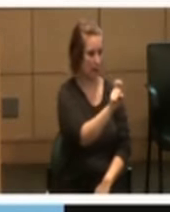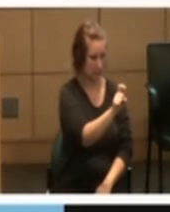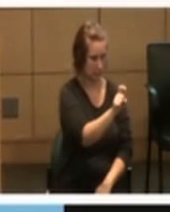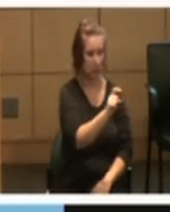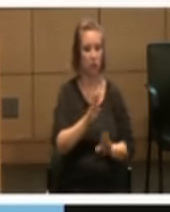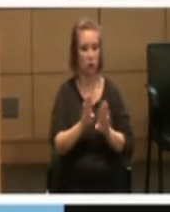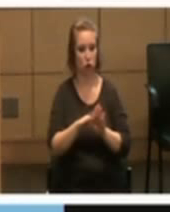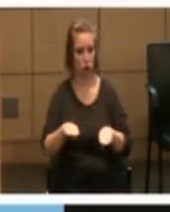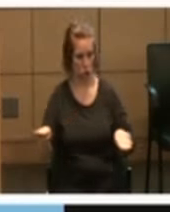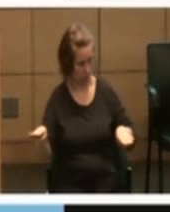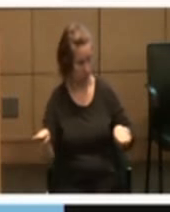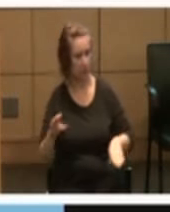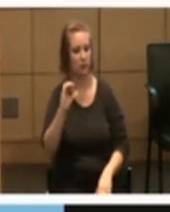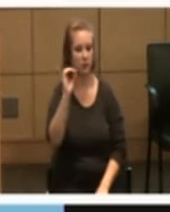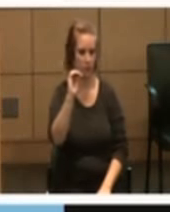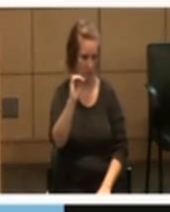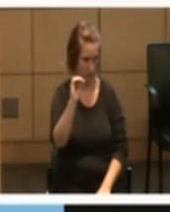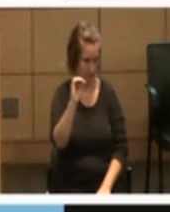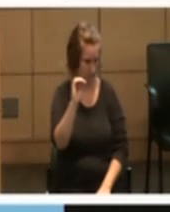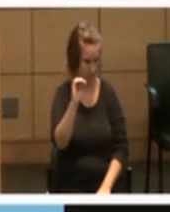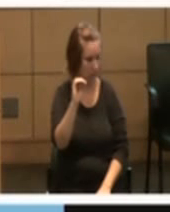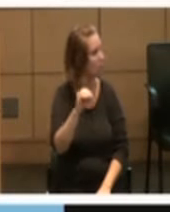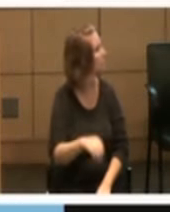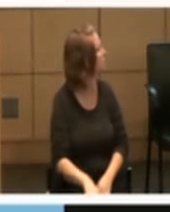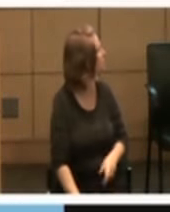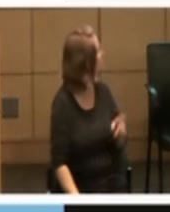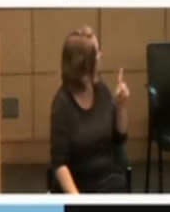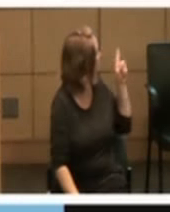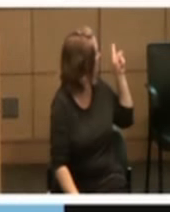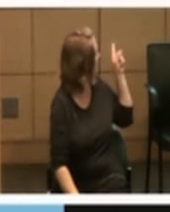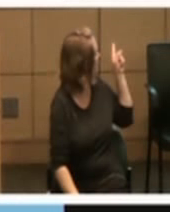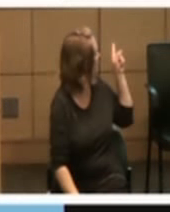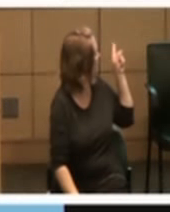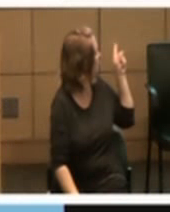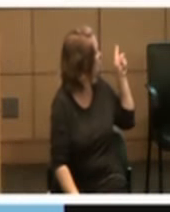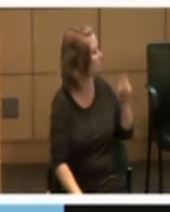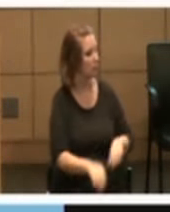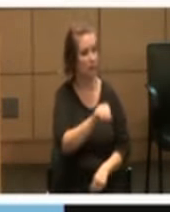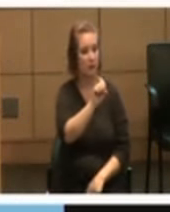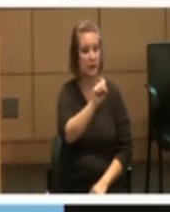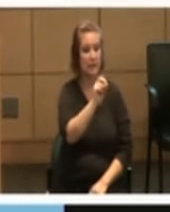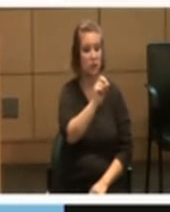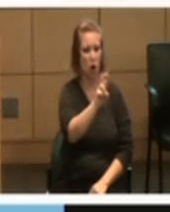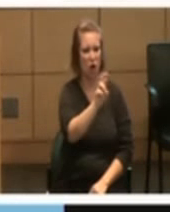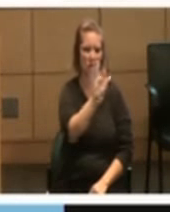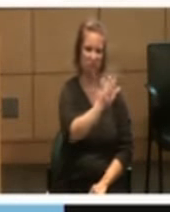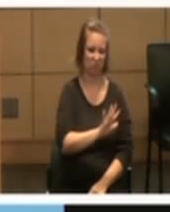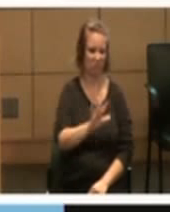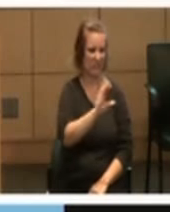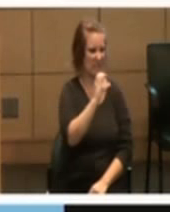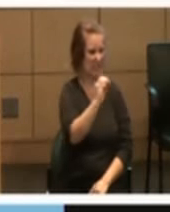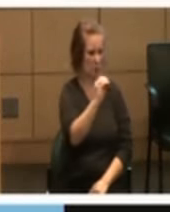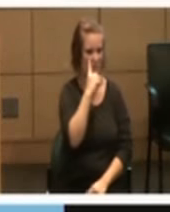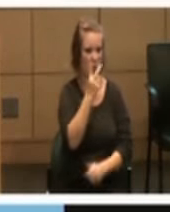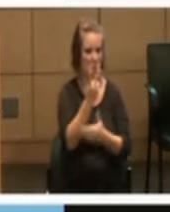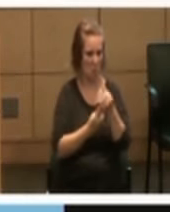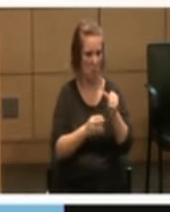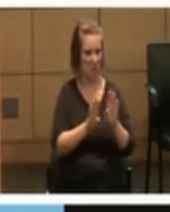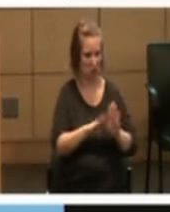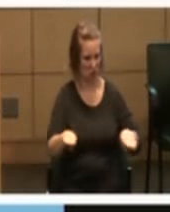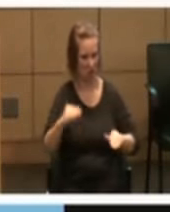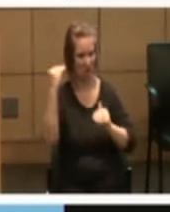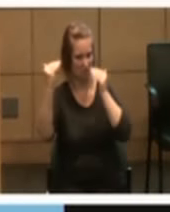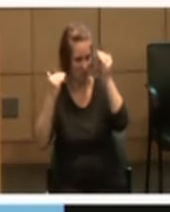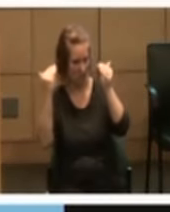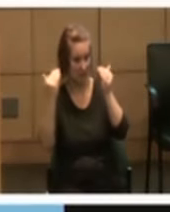children are represented by the circle. And you can see here that the signal to noise ratio, it's around zero for both the children and adults when